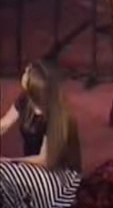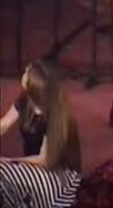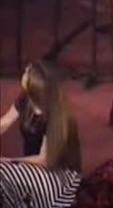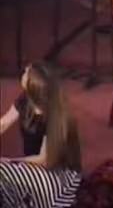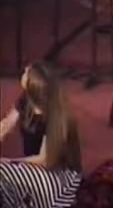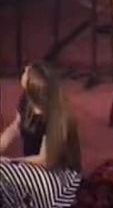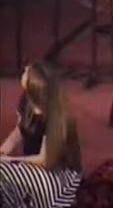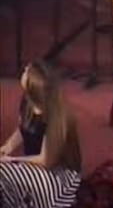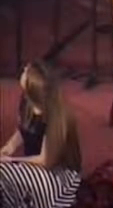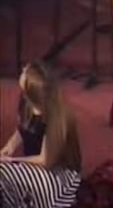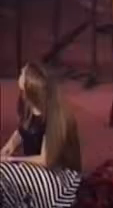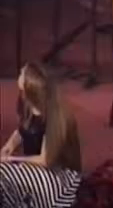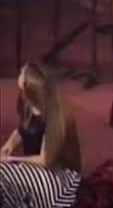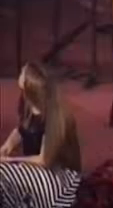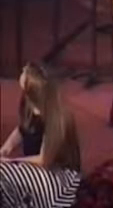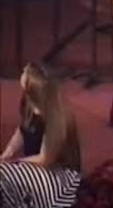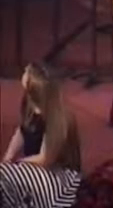sin. Did you hear that?